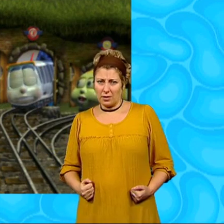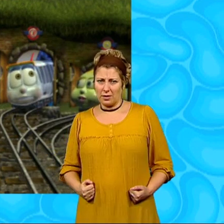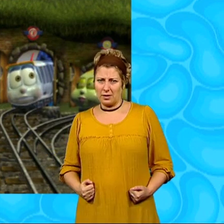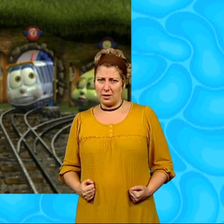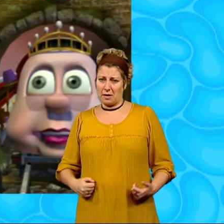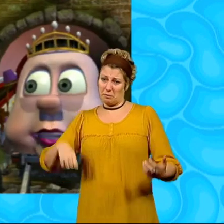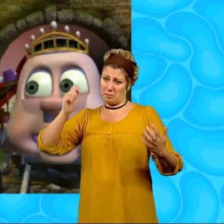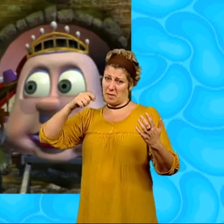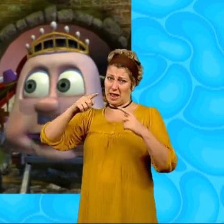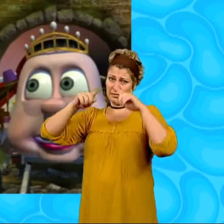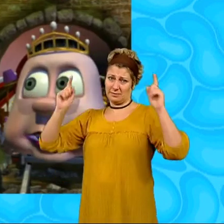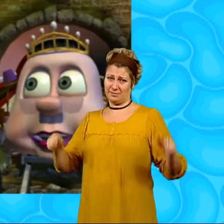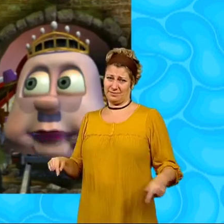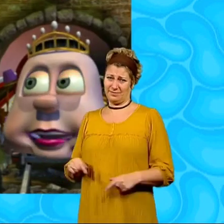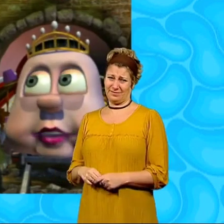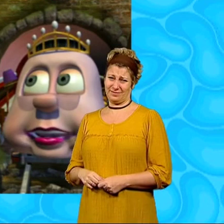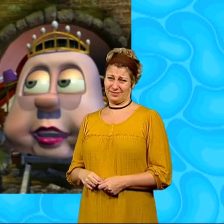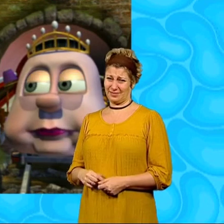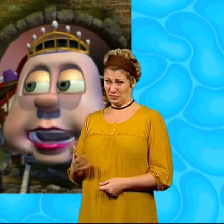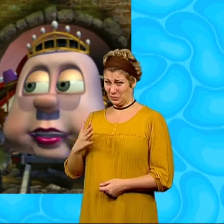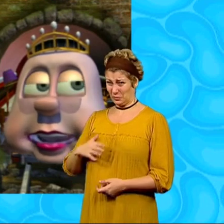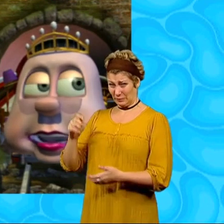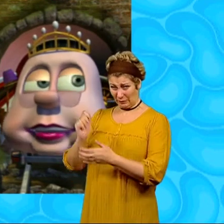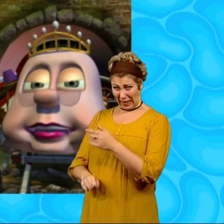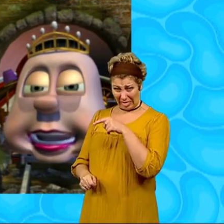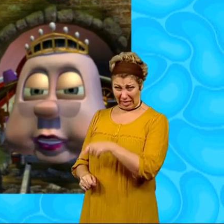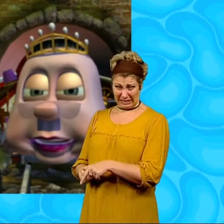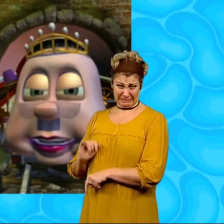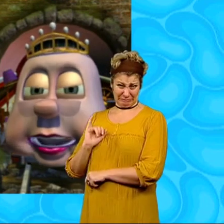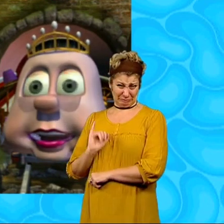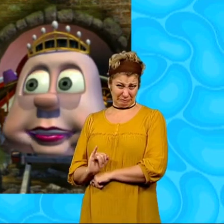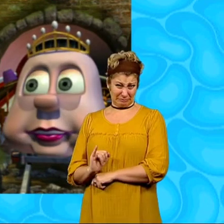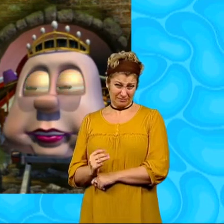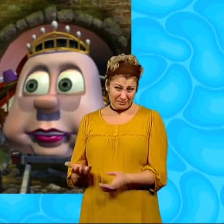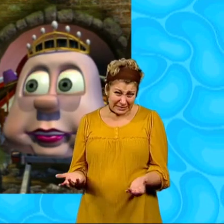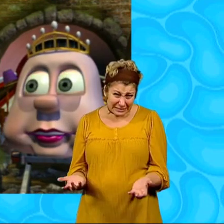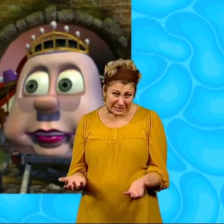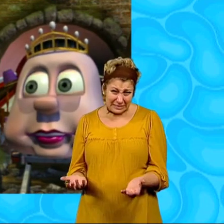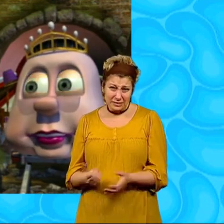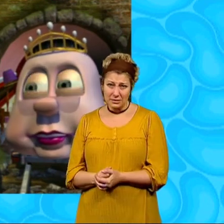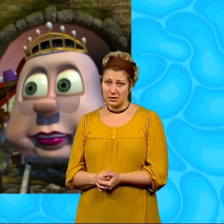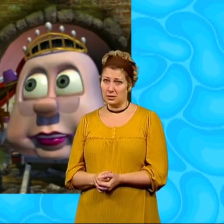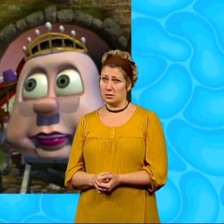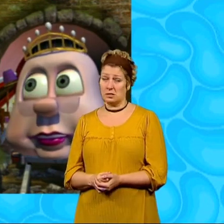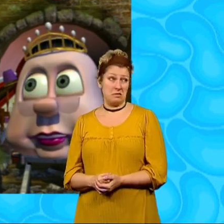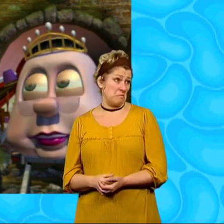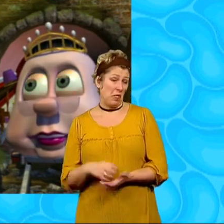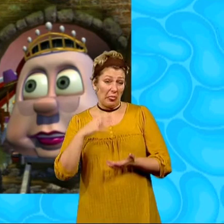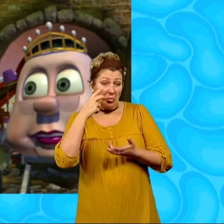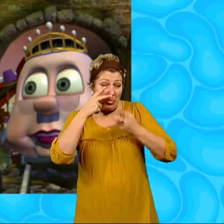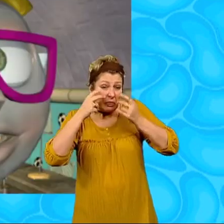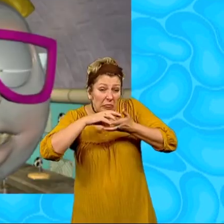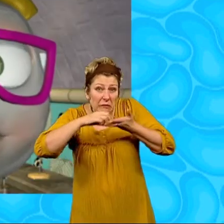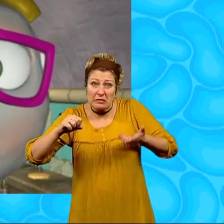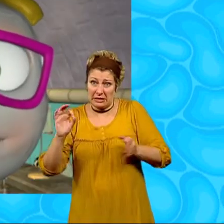painting. I can't imagine anybody wanting to buy that ghastly thing. Not even the thief was tempted